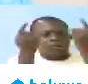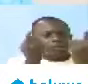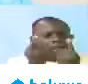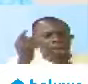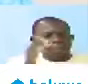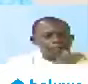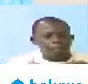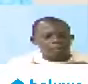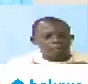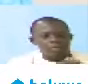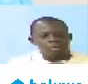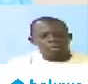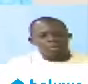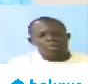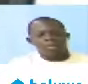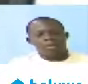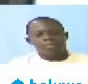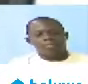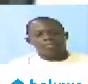Mustafa Varanara ke general Otilaba.